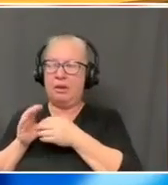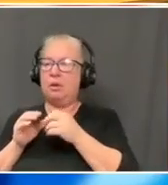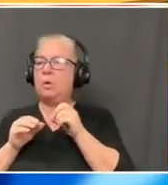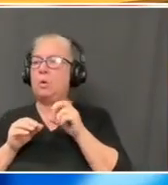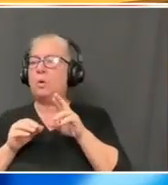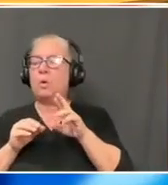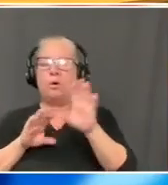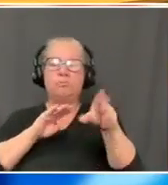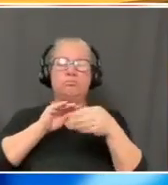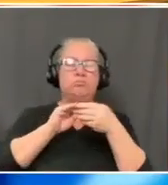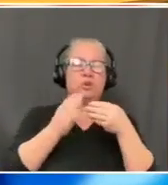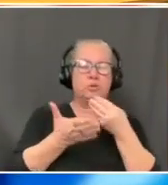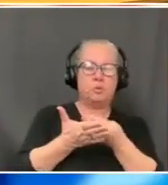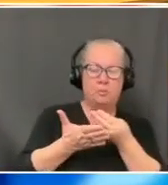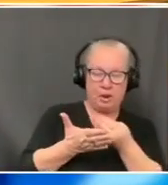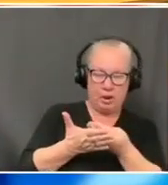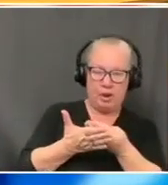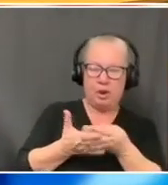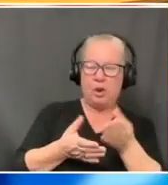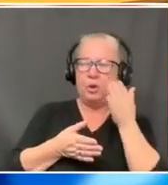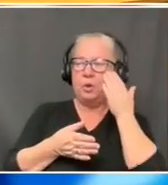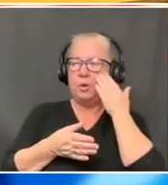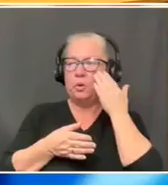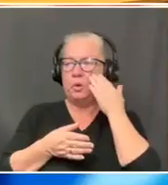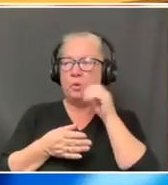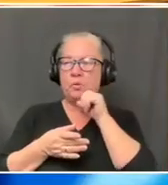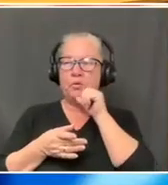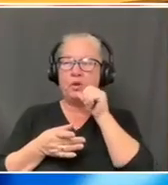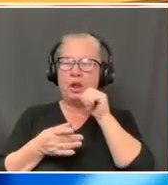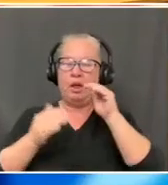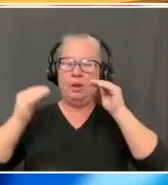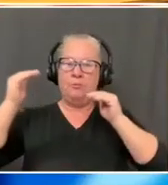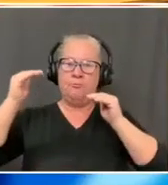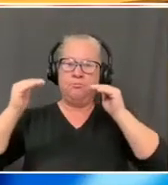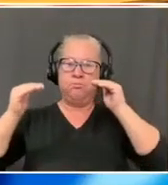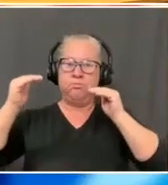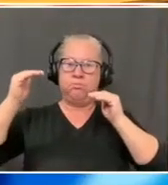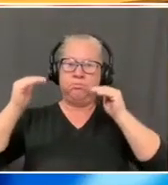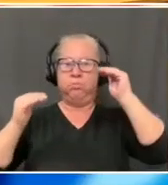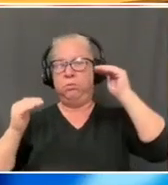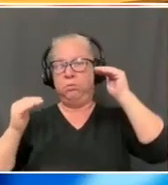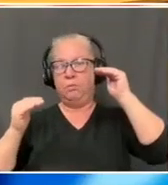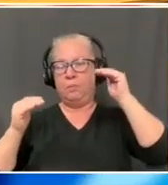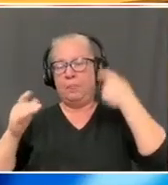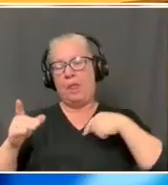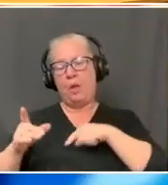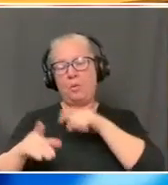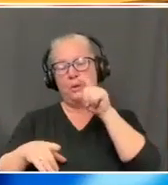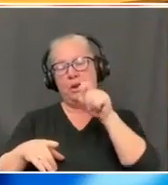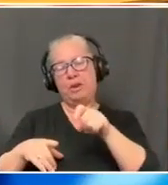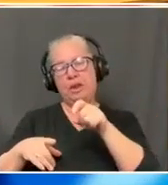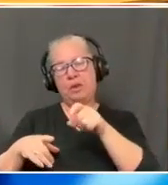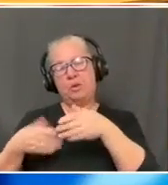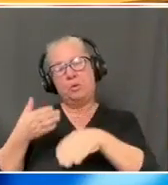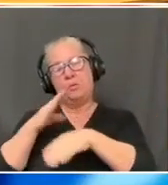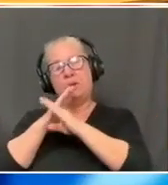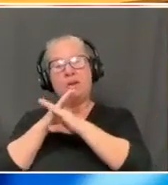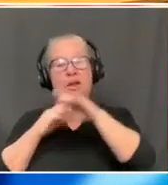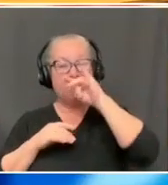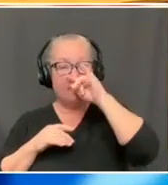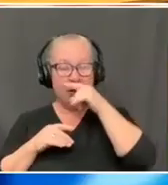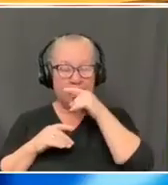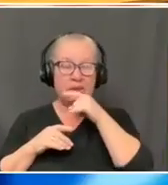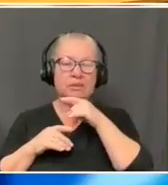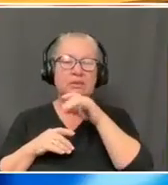have been destabilized for far too long, and we want to make sure we're doing everything possible to protect the kids that most need the system to work for them. So really just a comment on